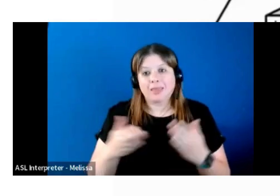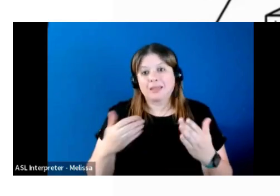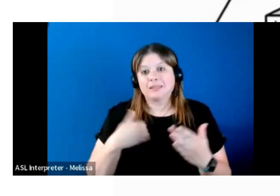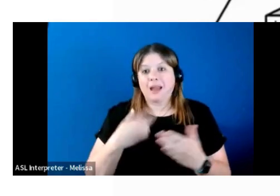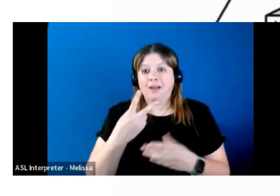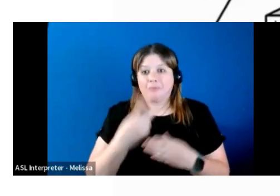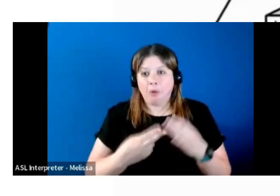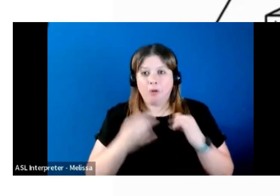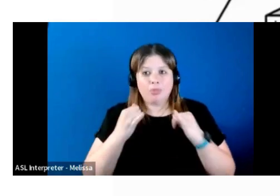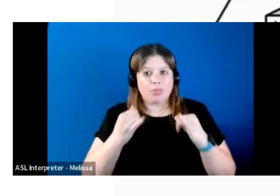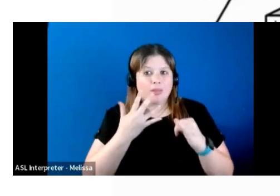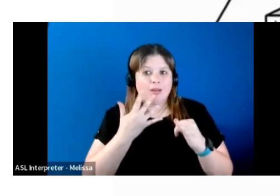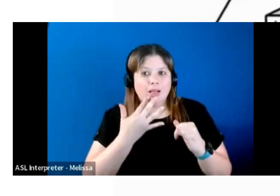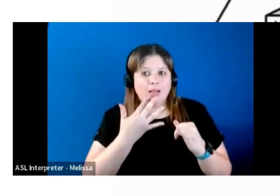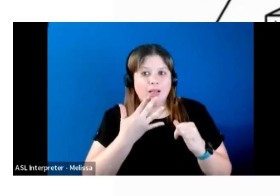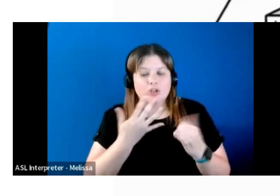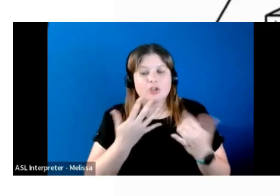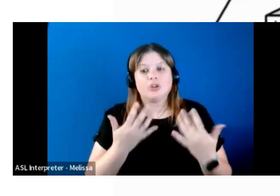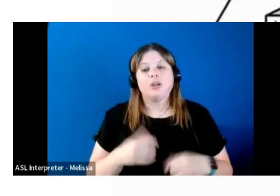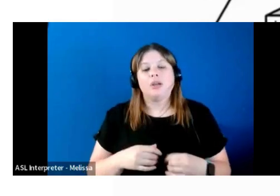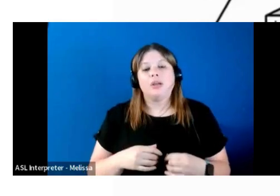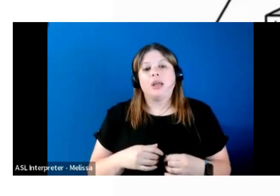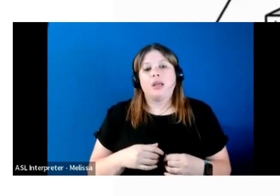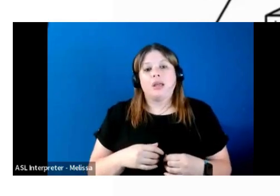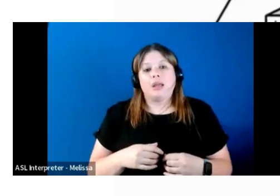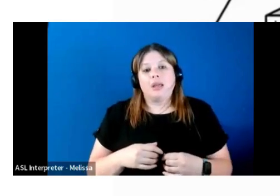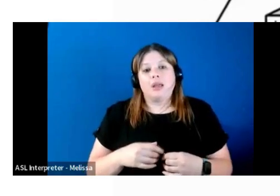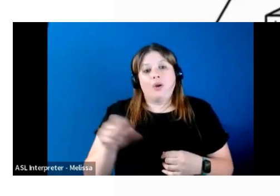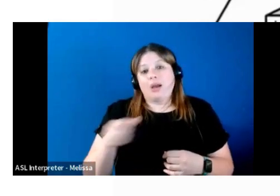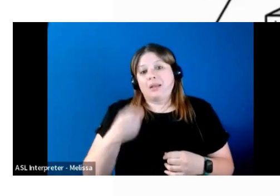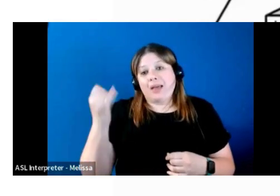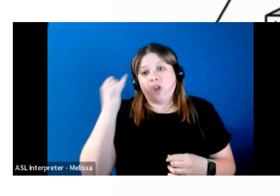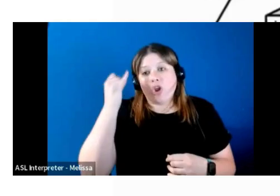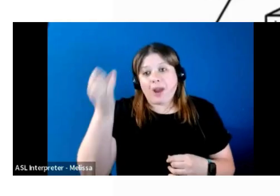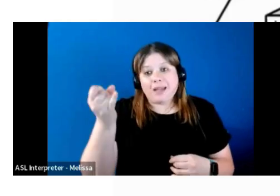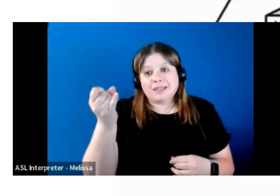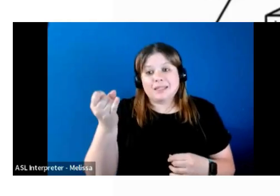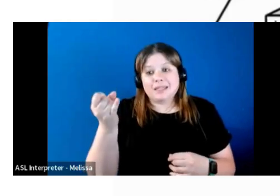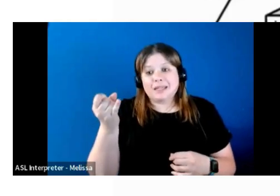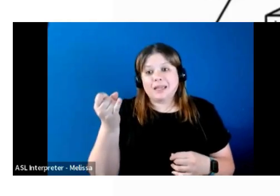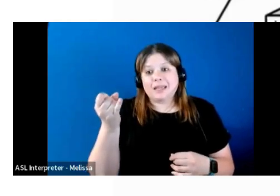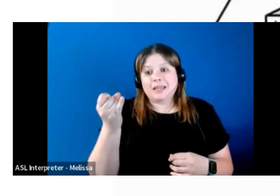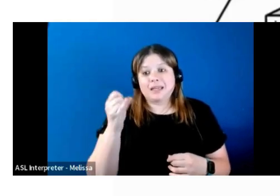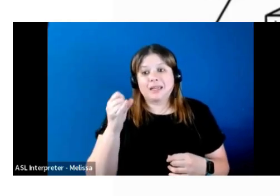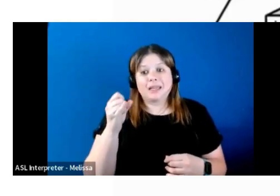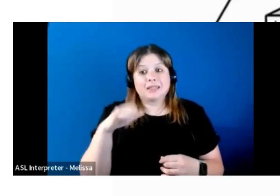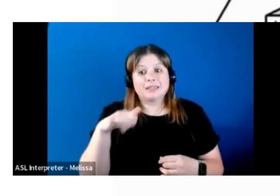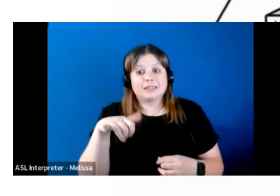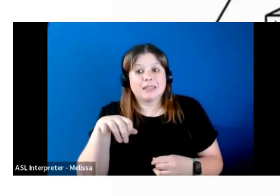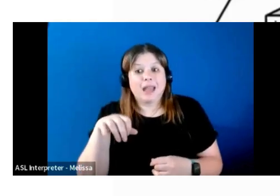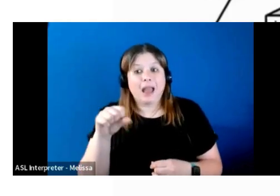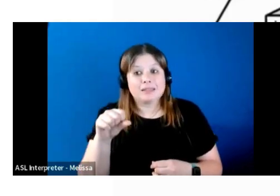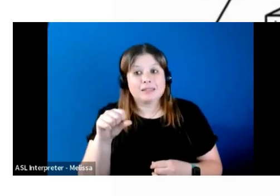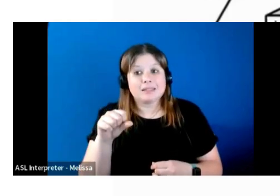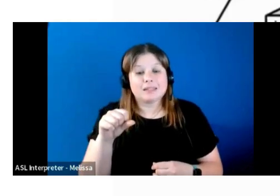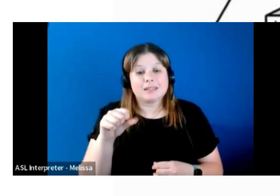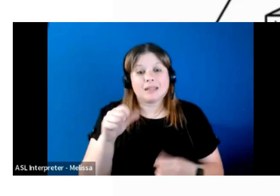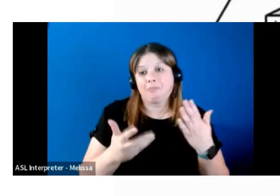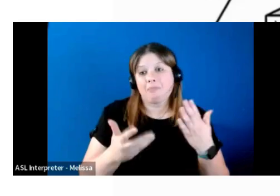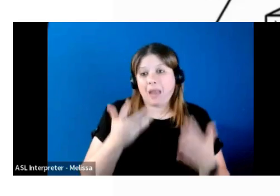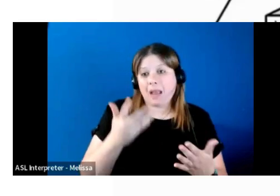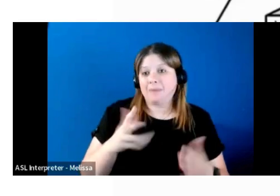sticky notes. Another idea is yes, maybe, nope